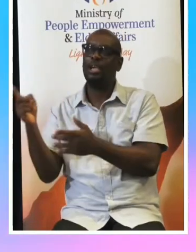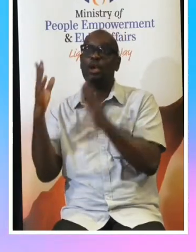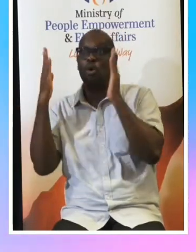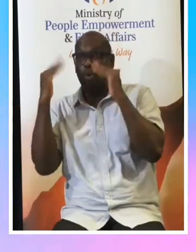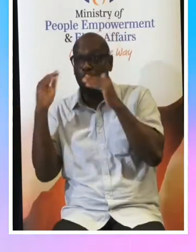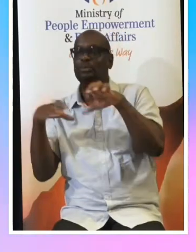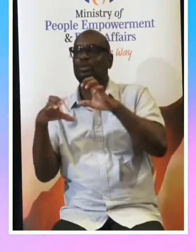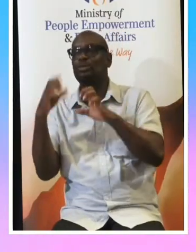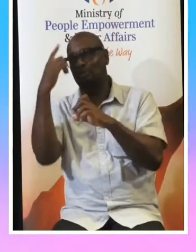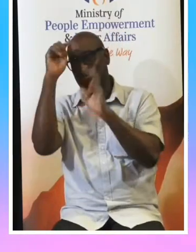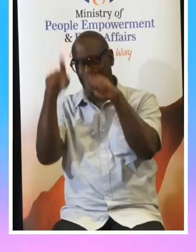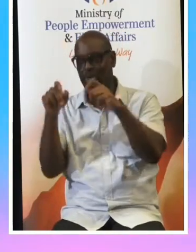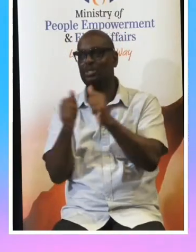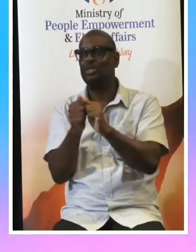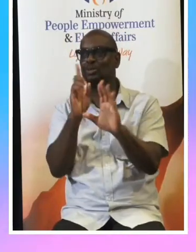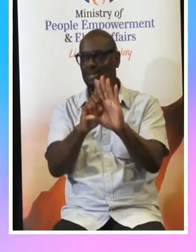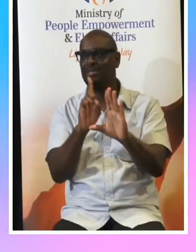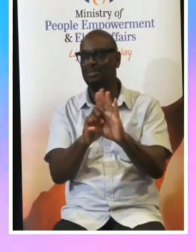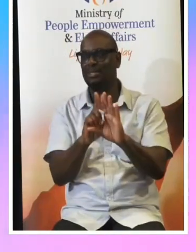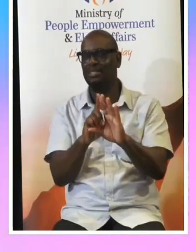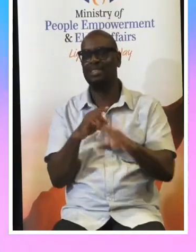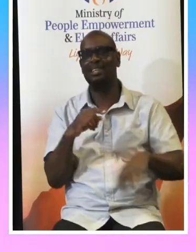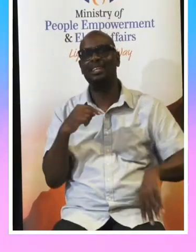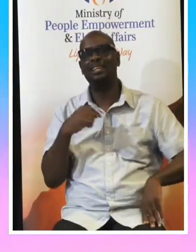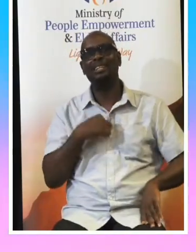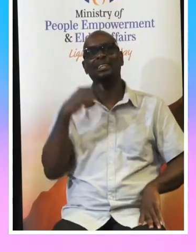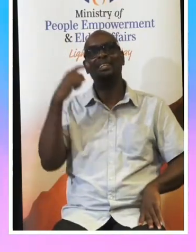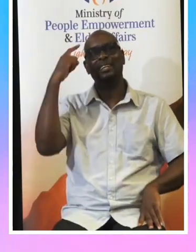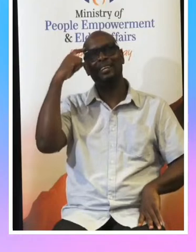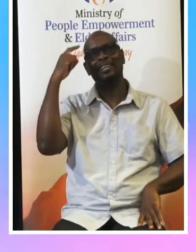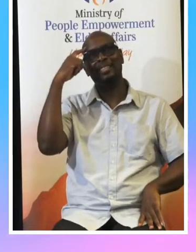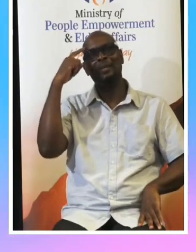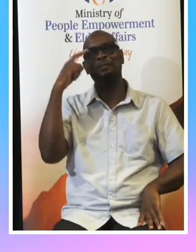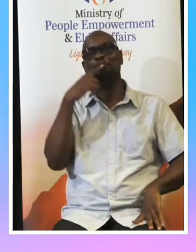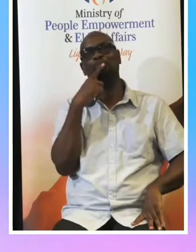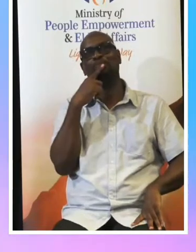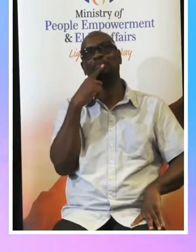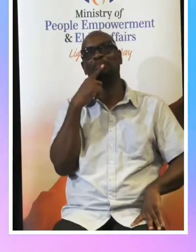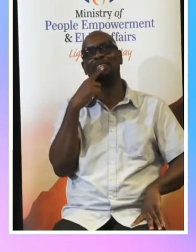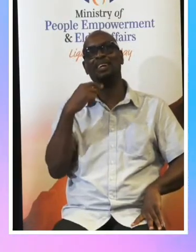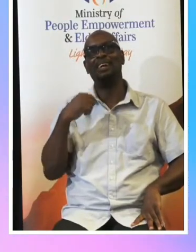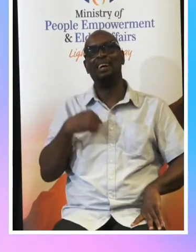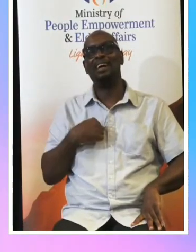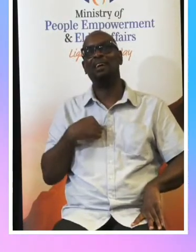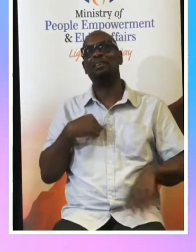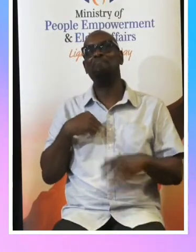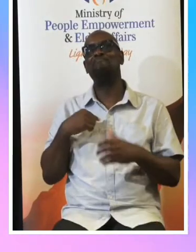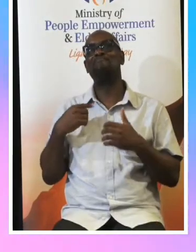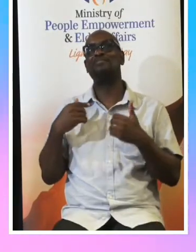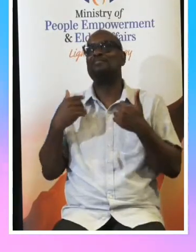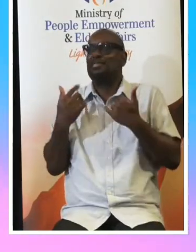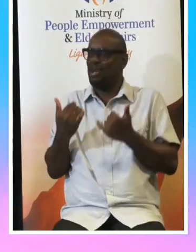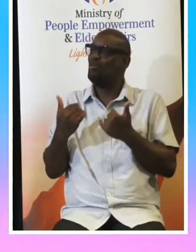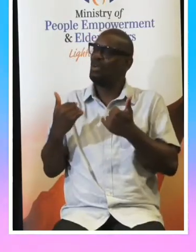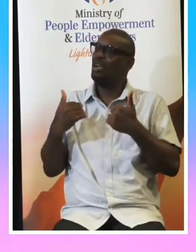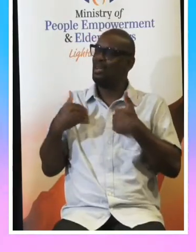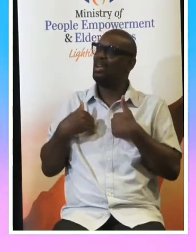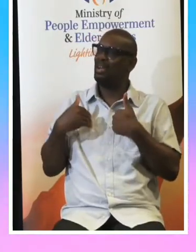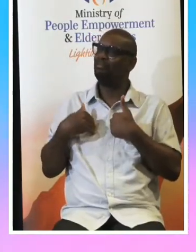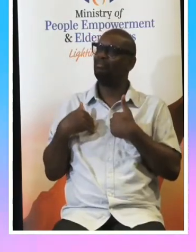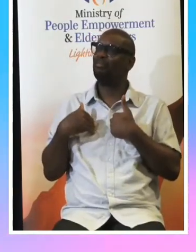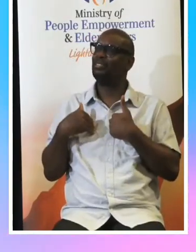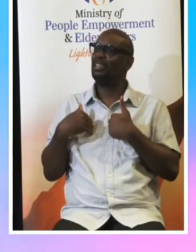small part of your kind, some small part of continuing